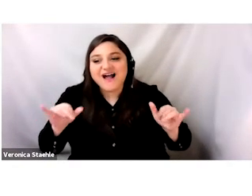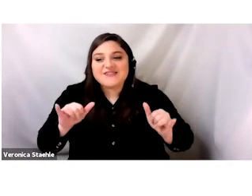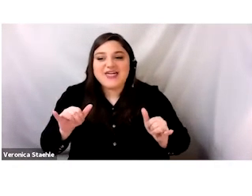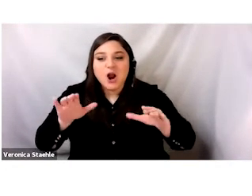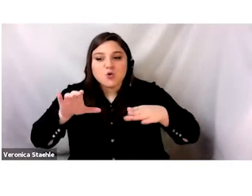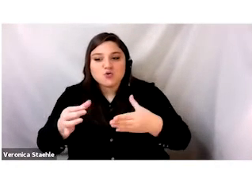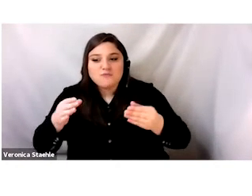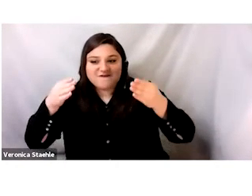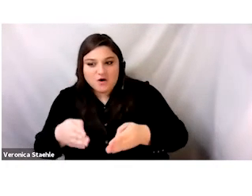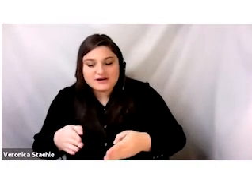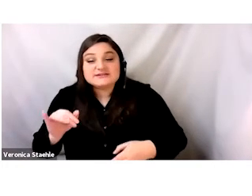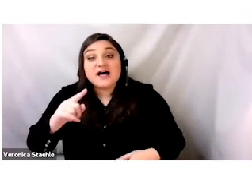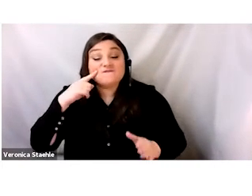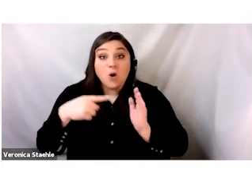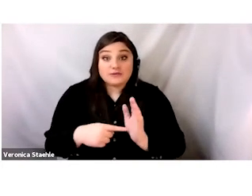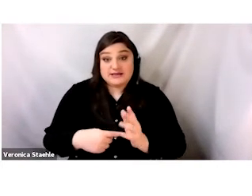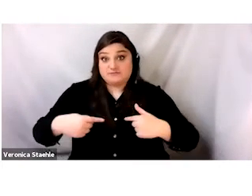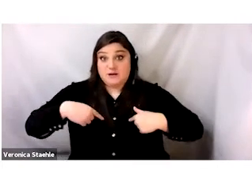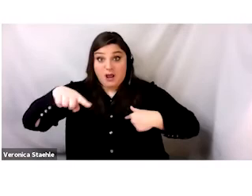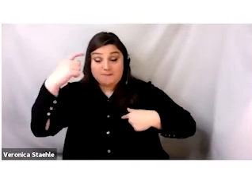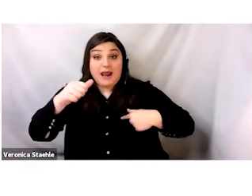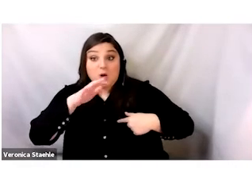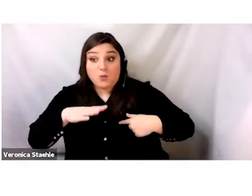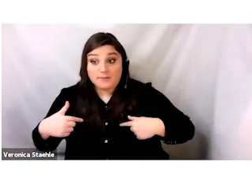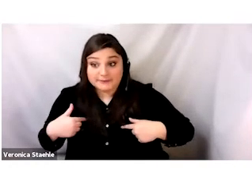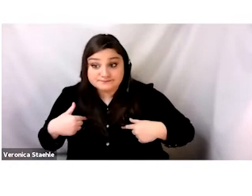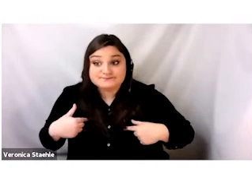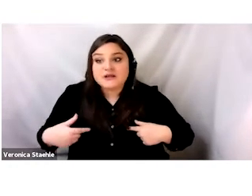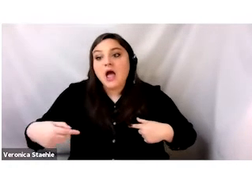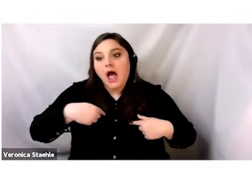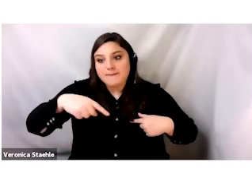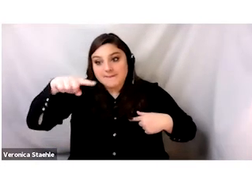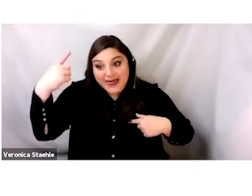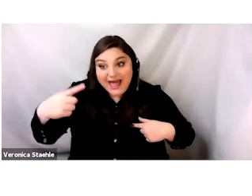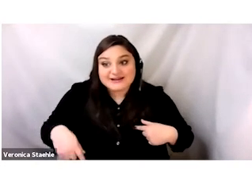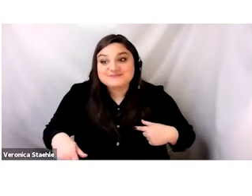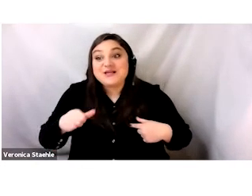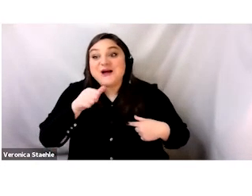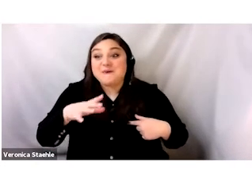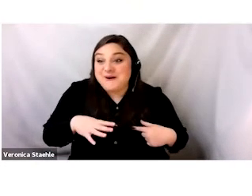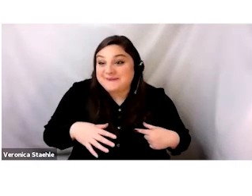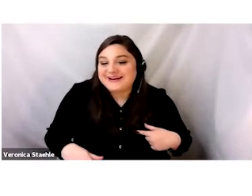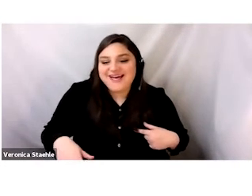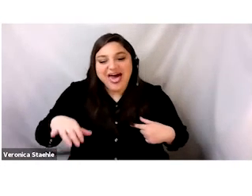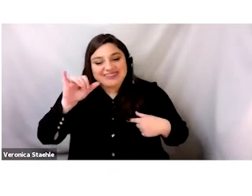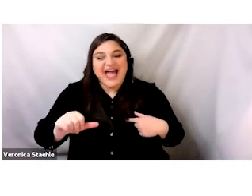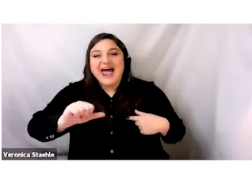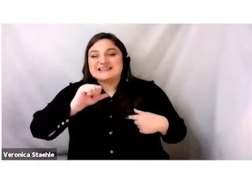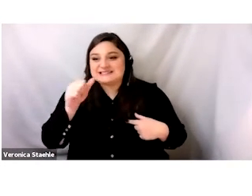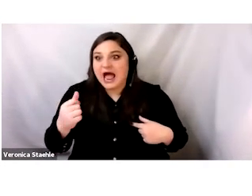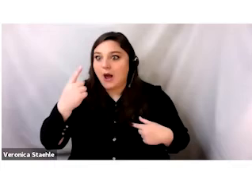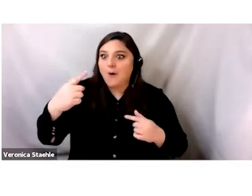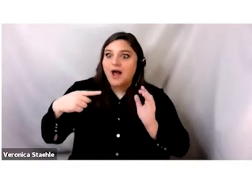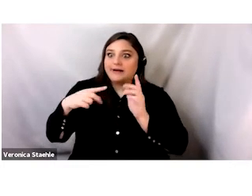example, a Black woman. Okay, being Black and being a woman is not a monolith. Okay,